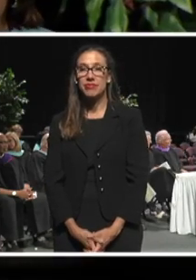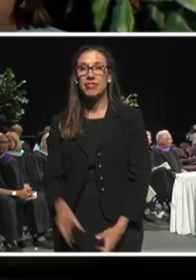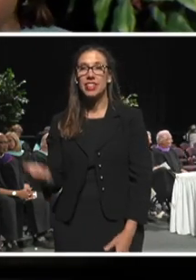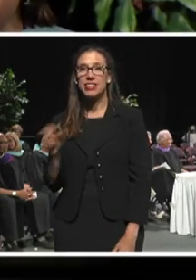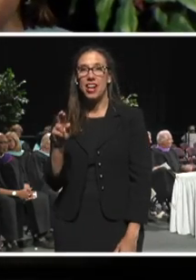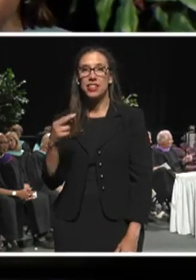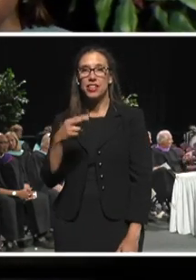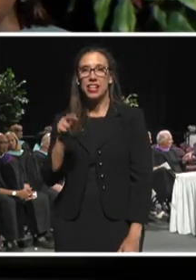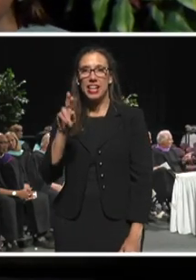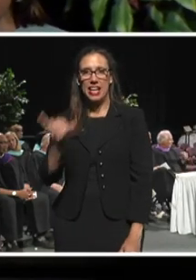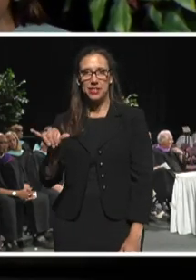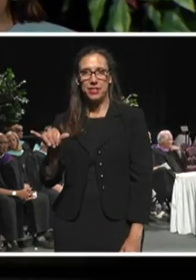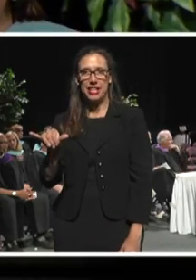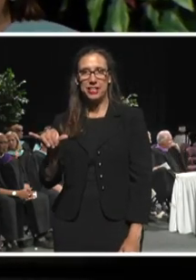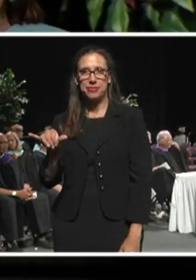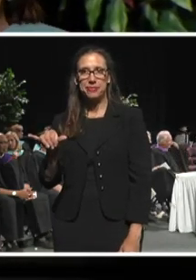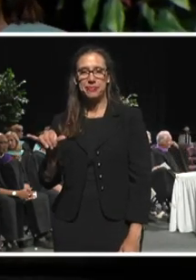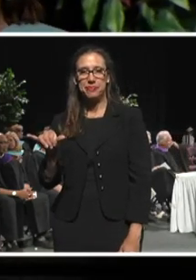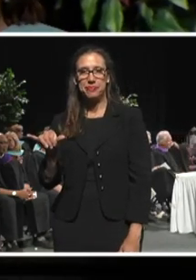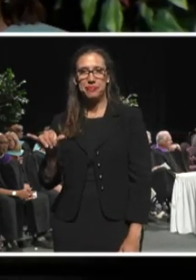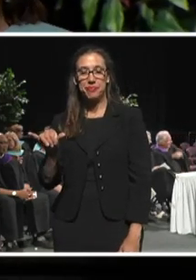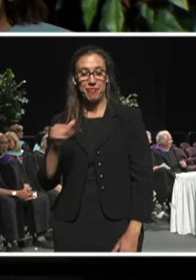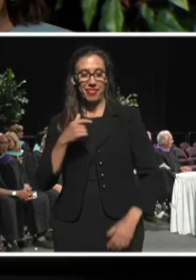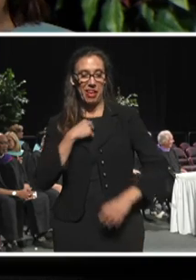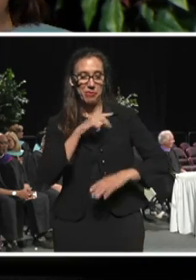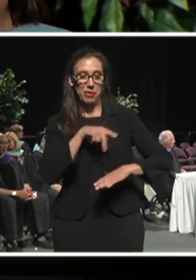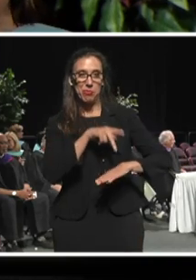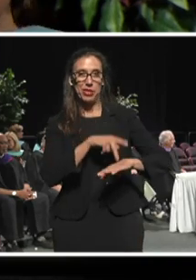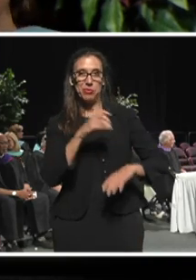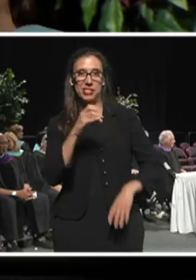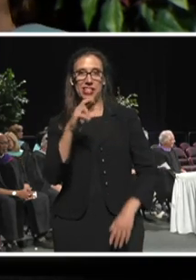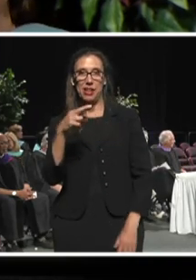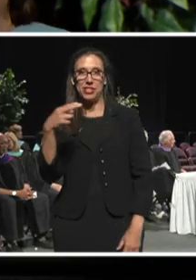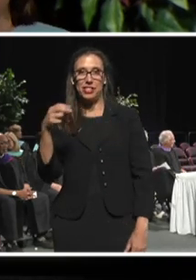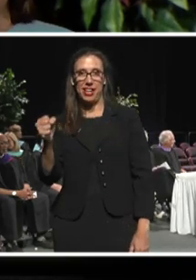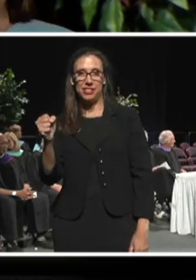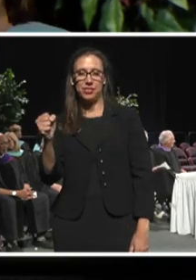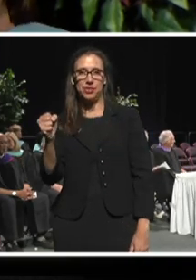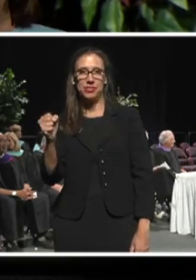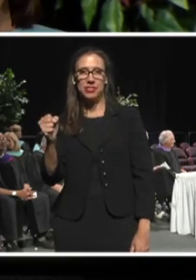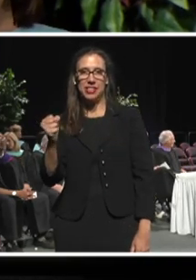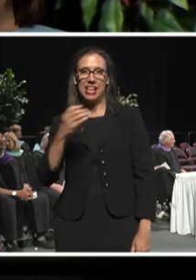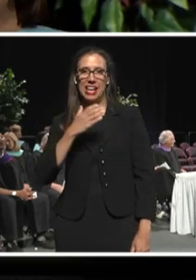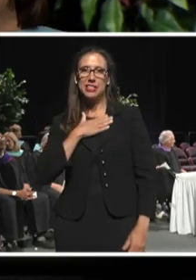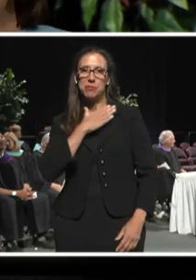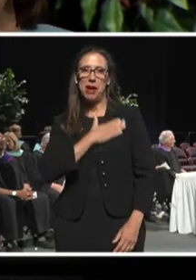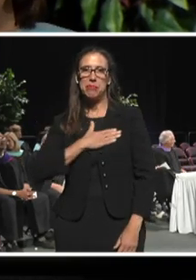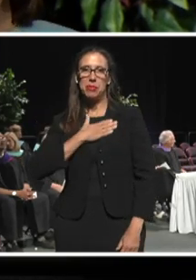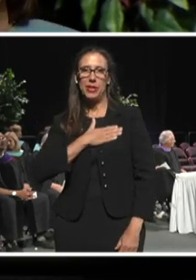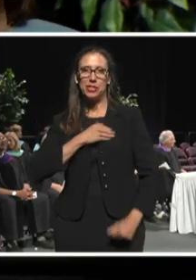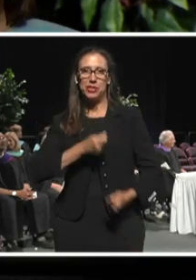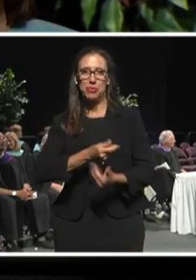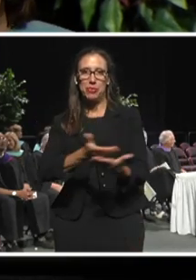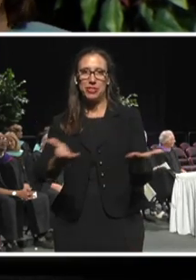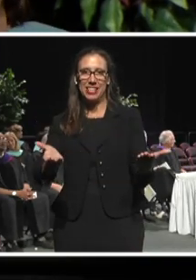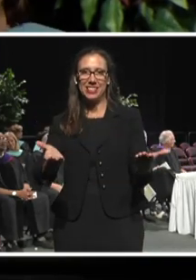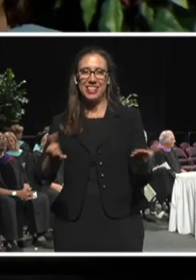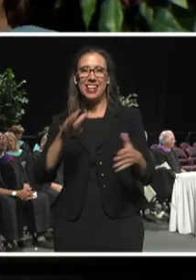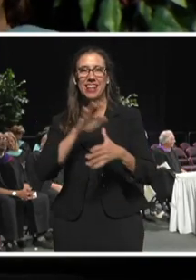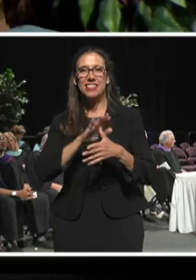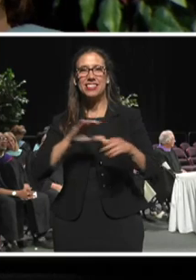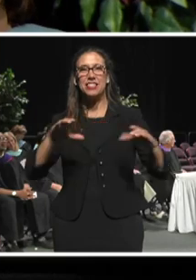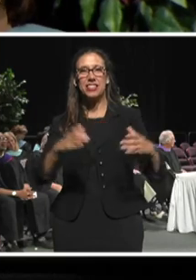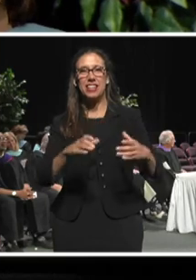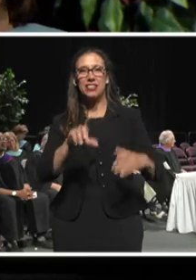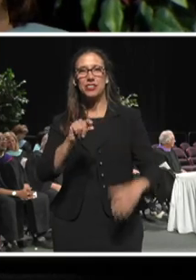Dr. Henry, as principal of Cypress Ridge High School, it is my pleasure to present to you the senior